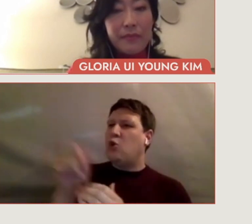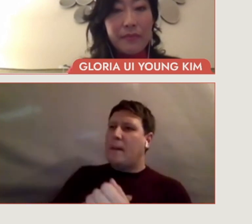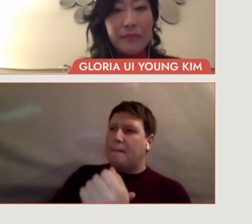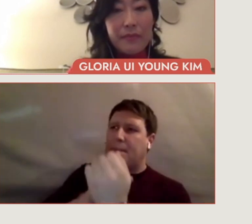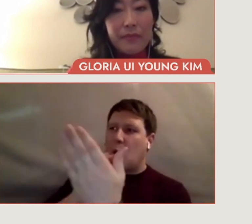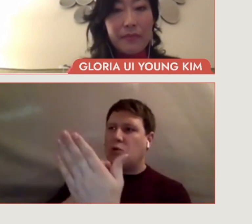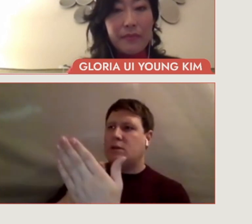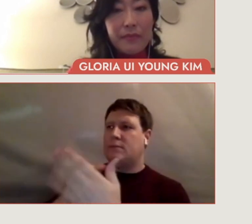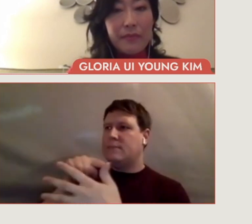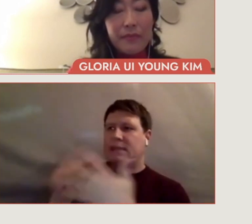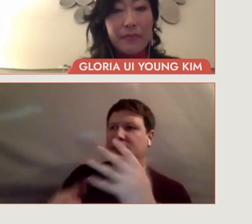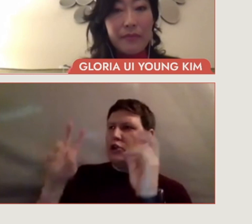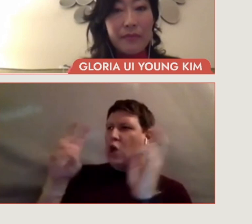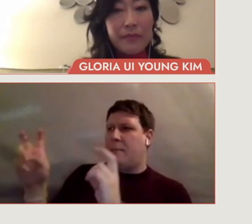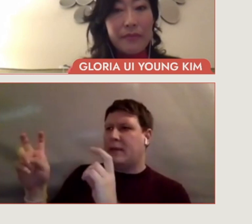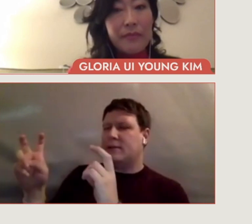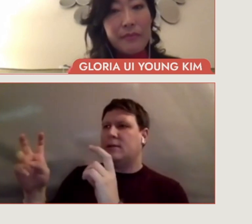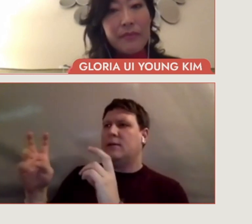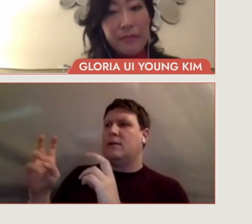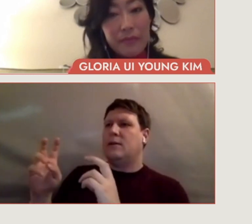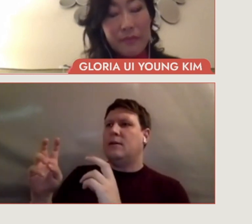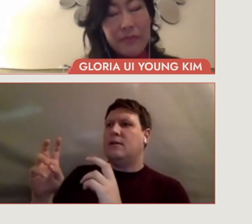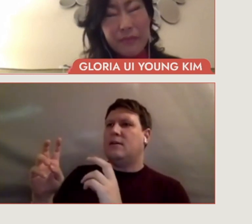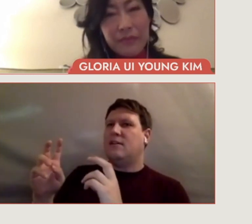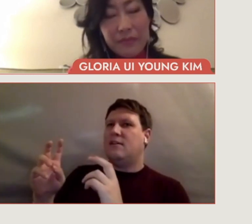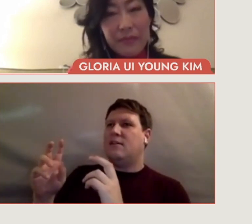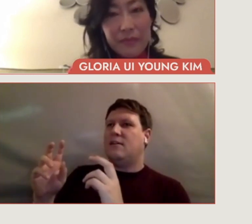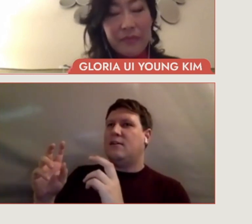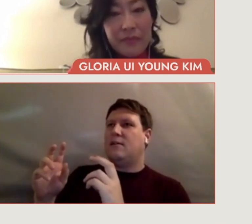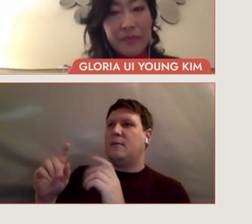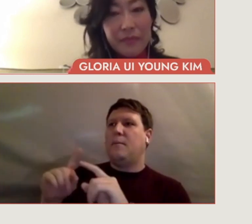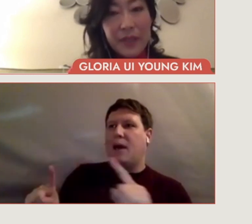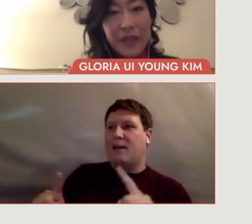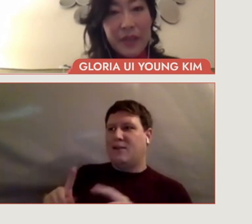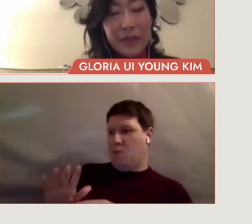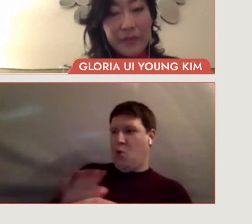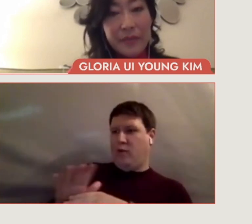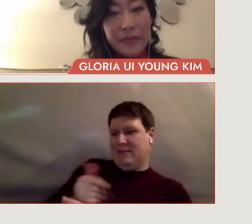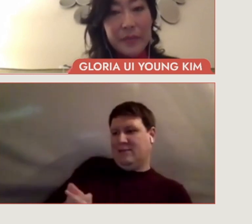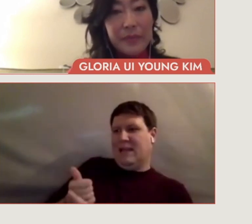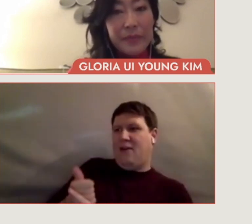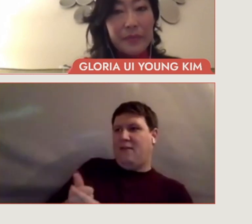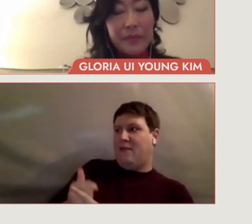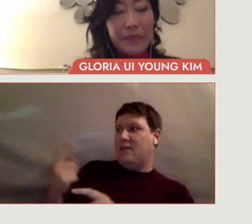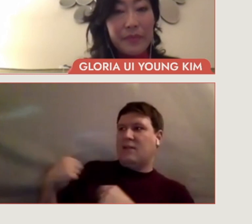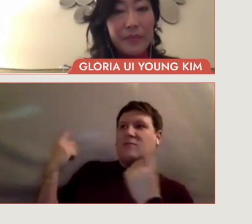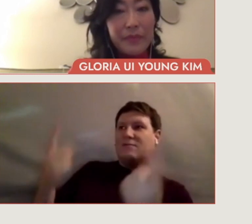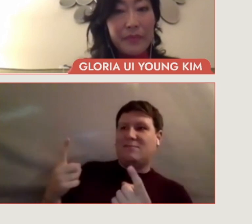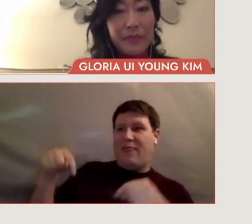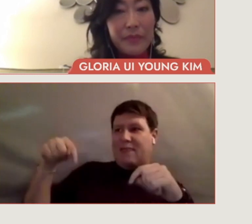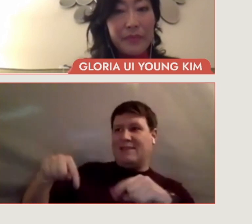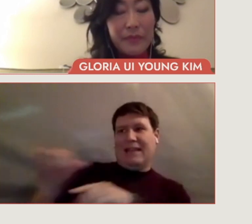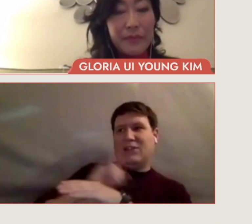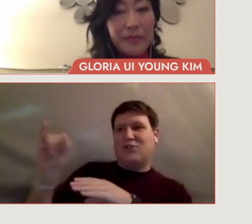that cinema does not have a good history of showing these things a lot of the time. Mm-hmm. Right? Yeah. So not that it's, you know,